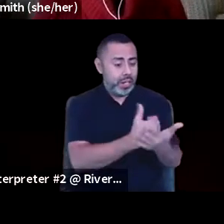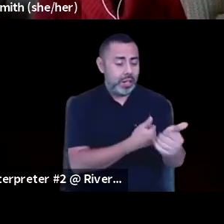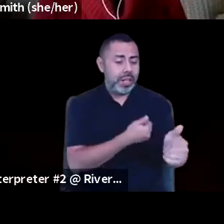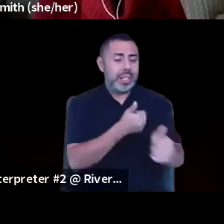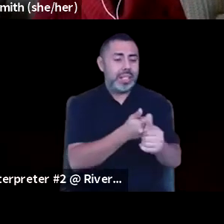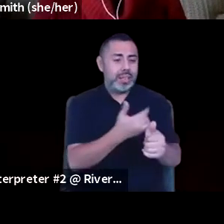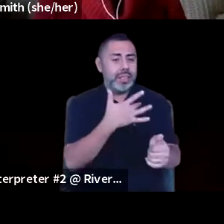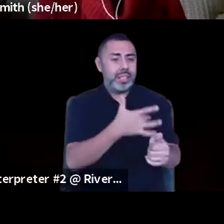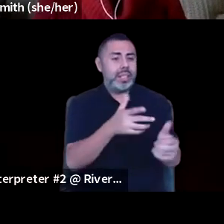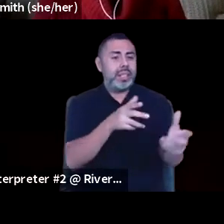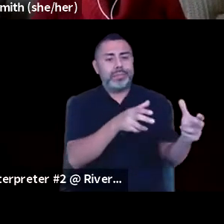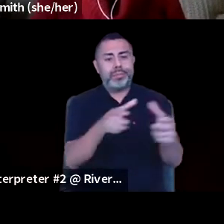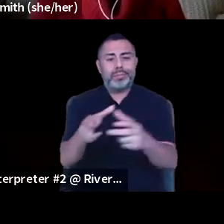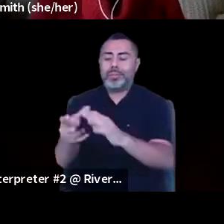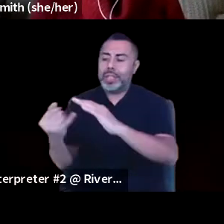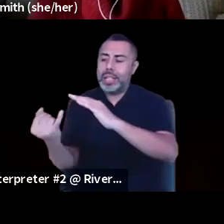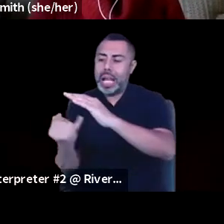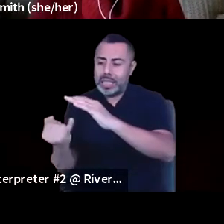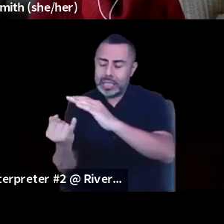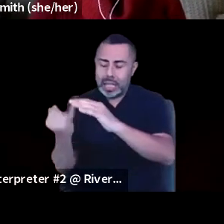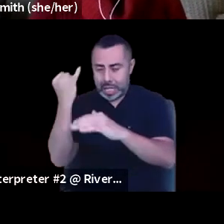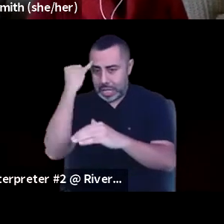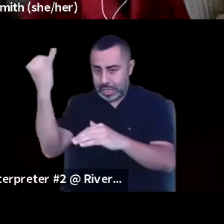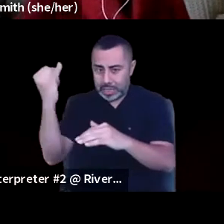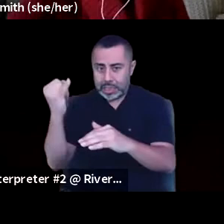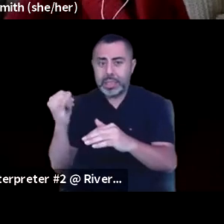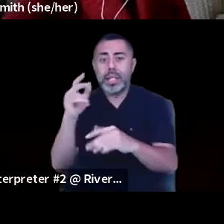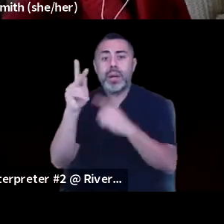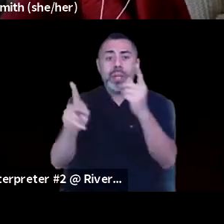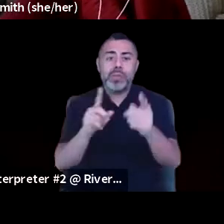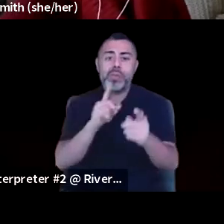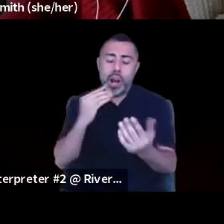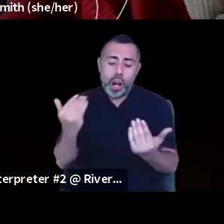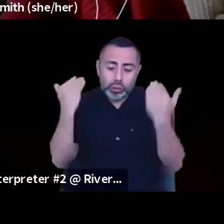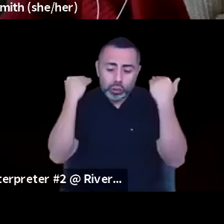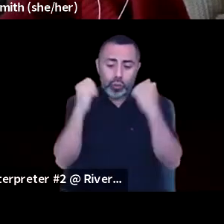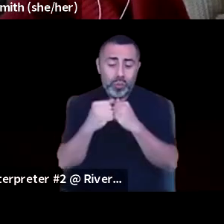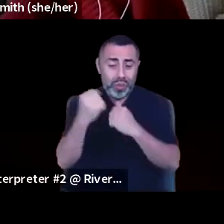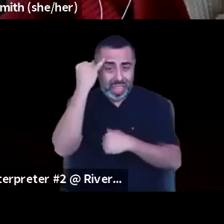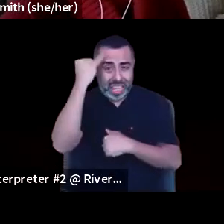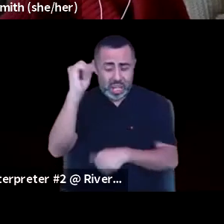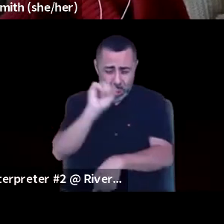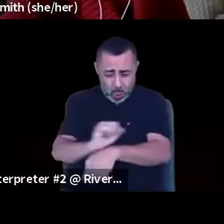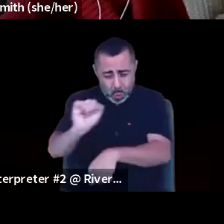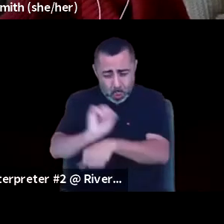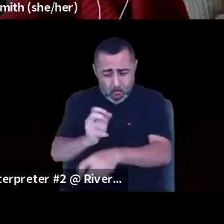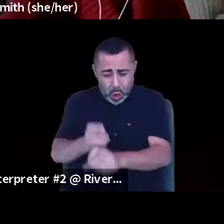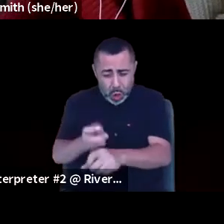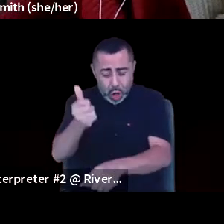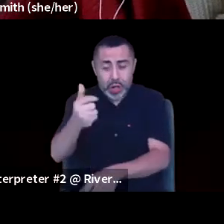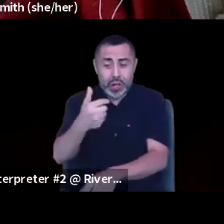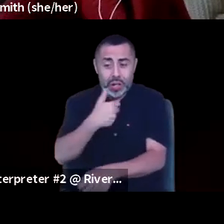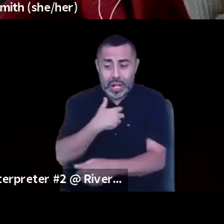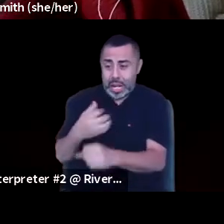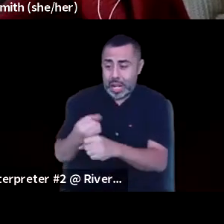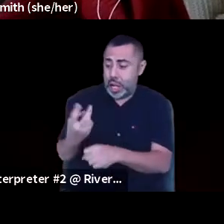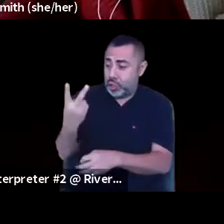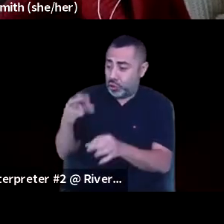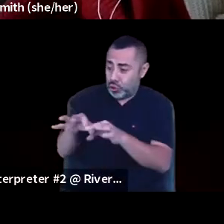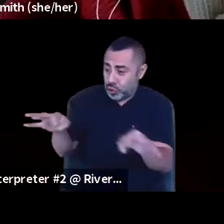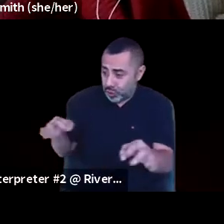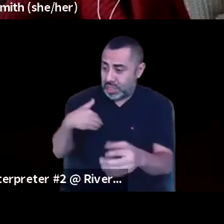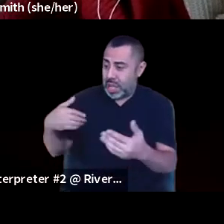consumed by the mantra, work harder. I earned 2 degrees and racked up $90,000 of student loan debt. That is today